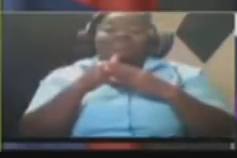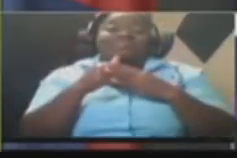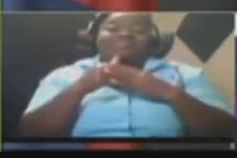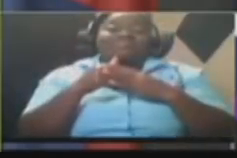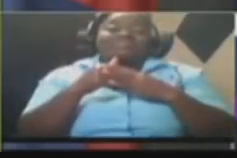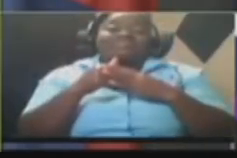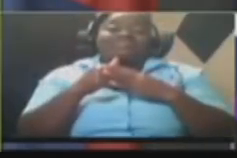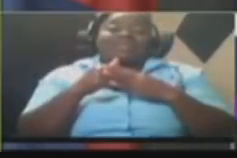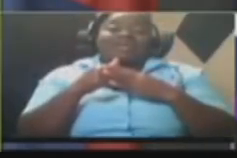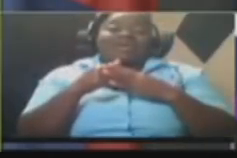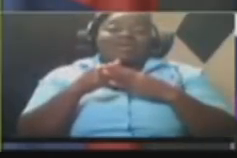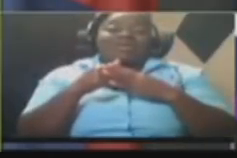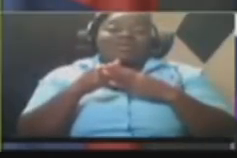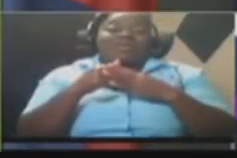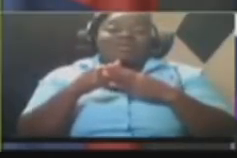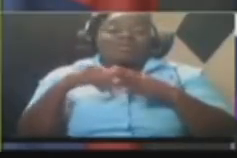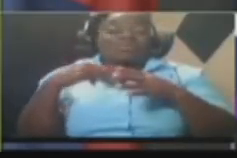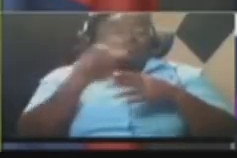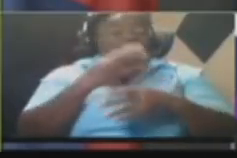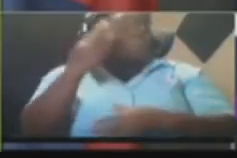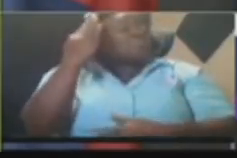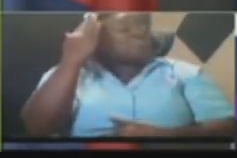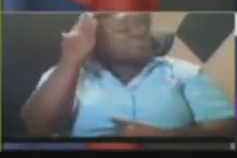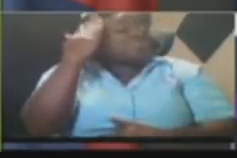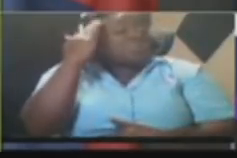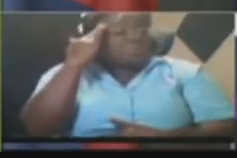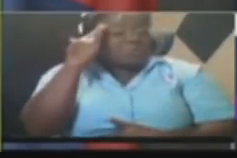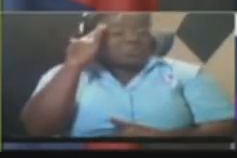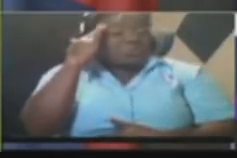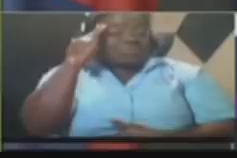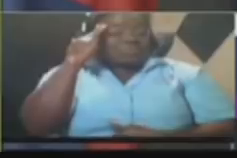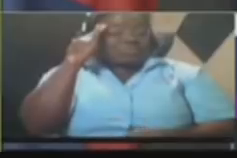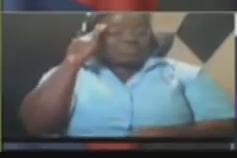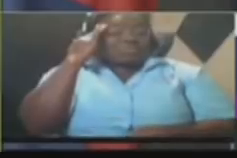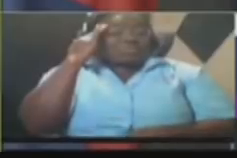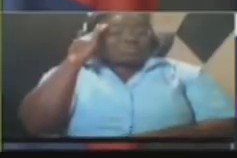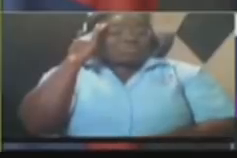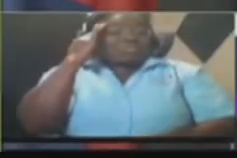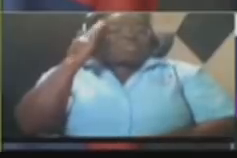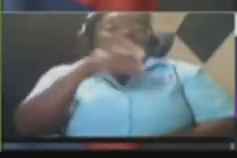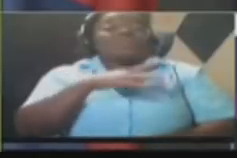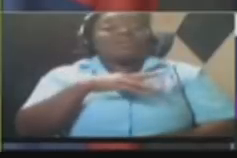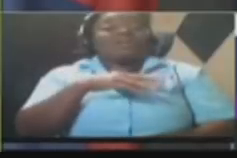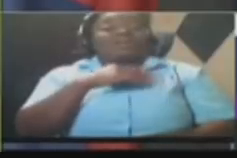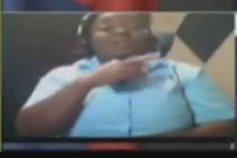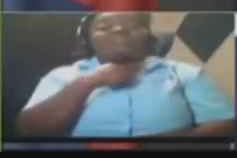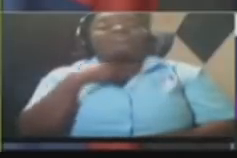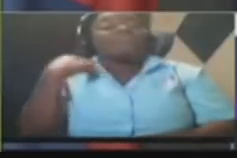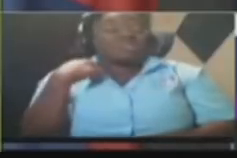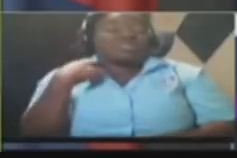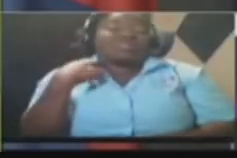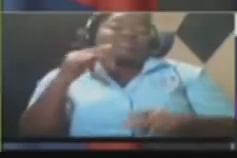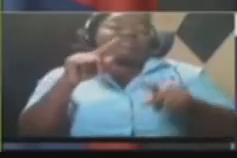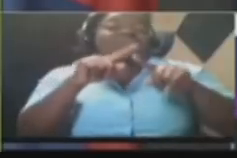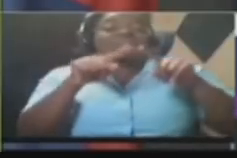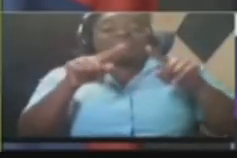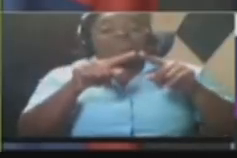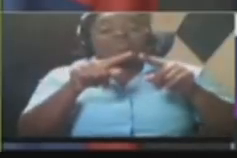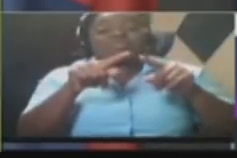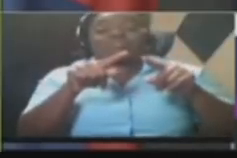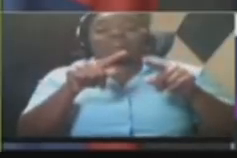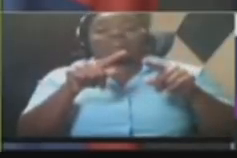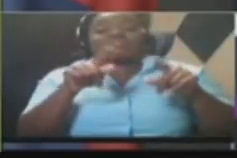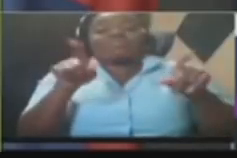it knowing that we are still under threat, but we are also operating